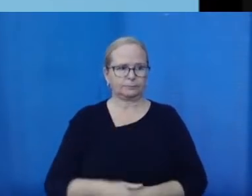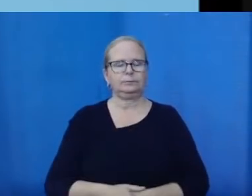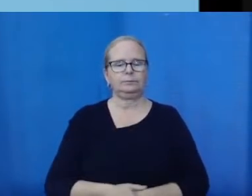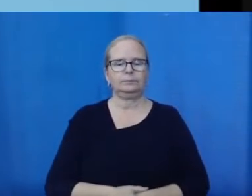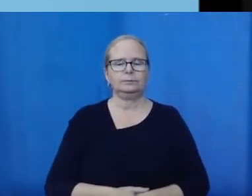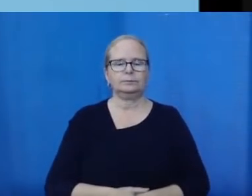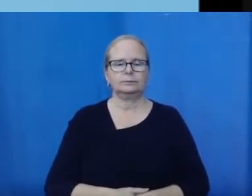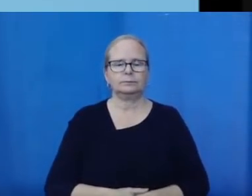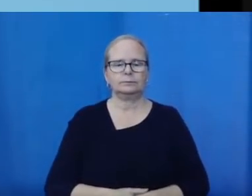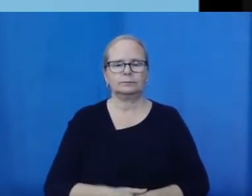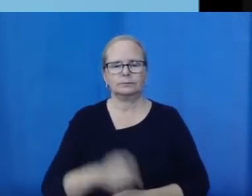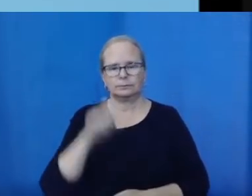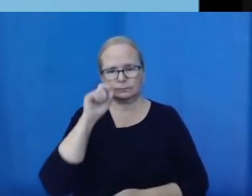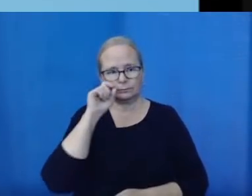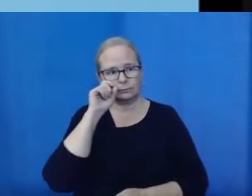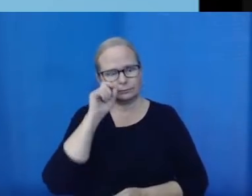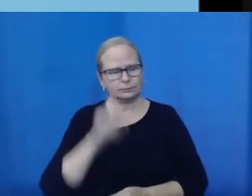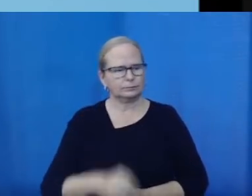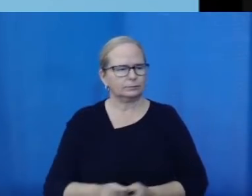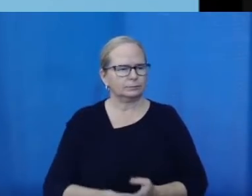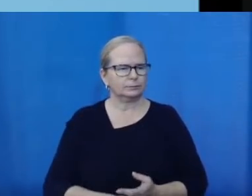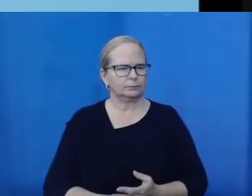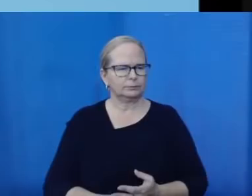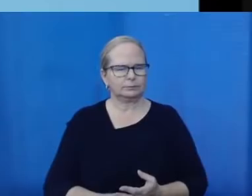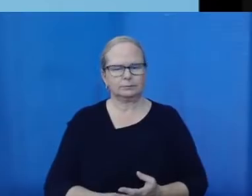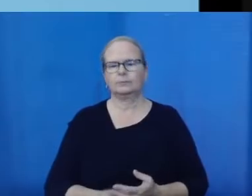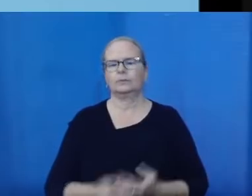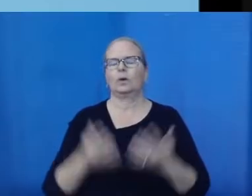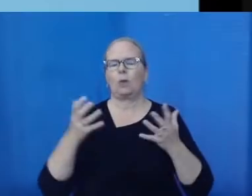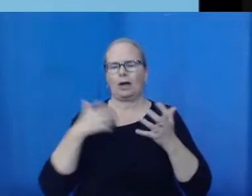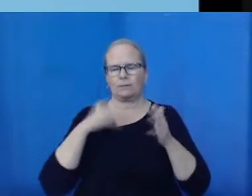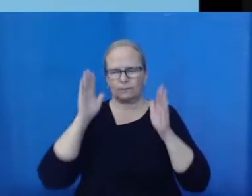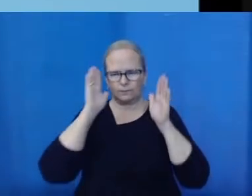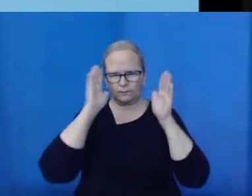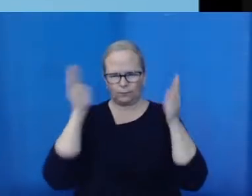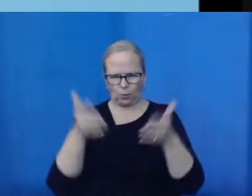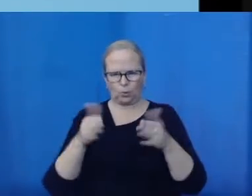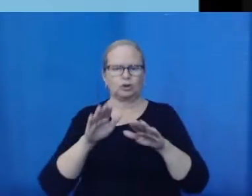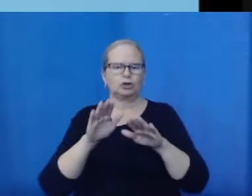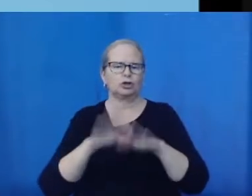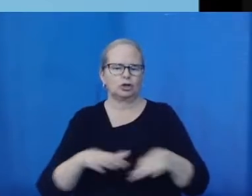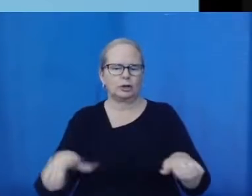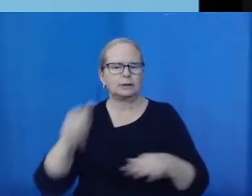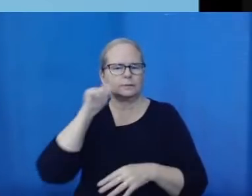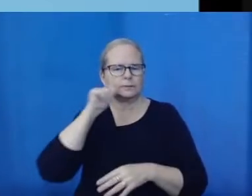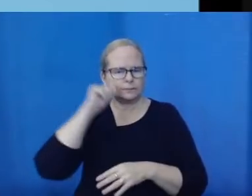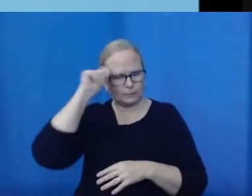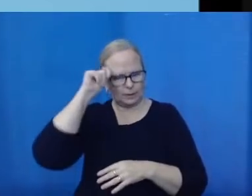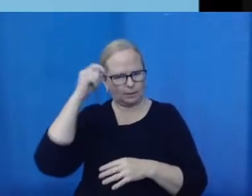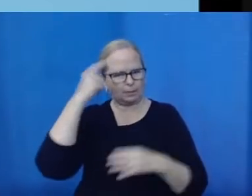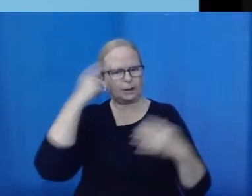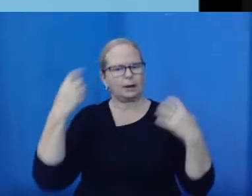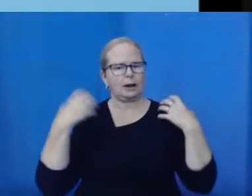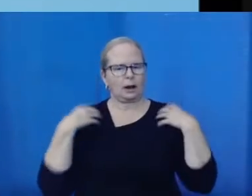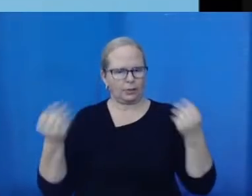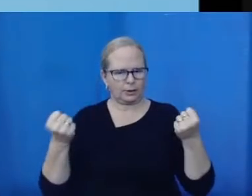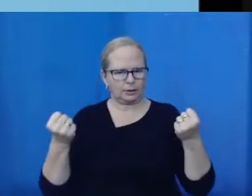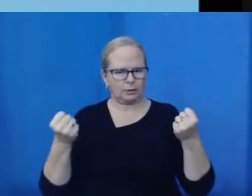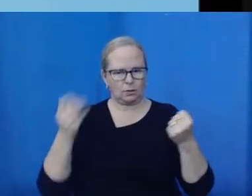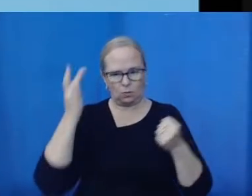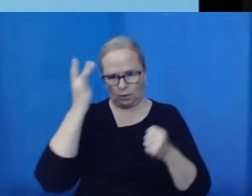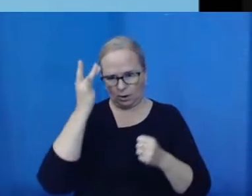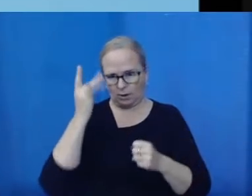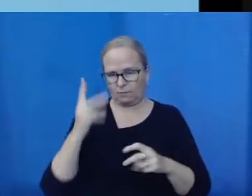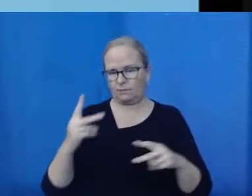and teen mental health because they are the most vulnerable, because they do have different developmental needs, whether it's physically, socially, emotionally,